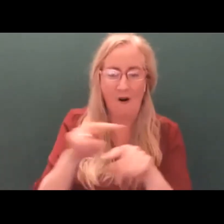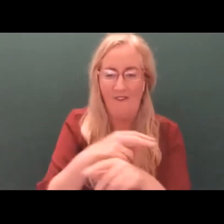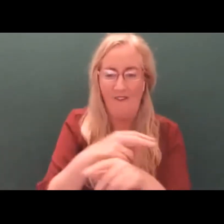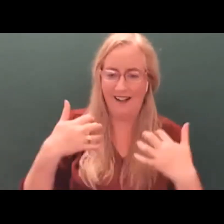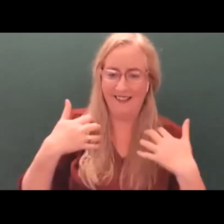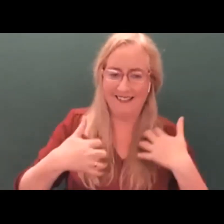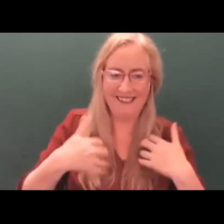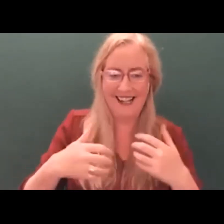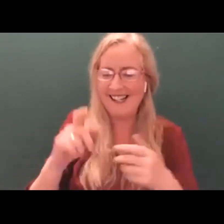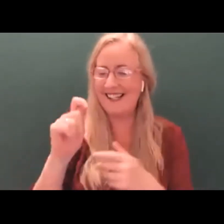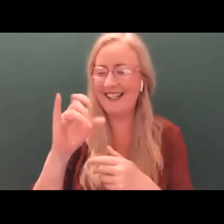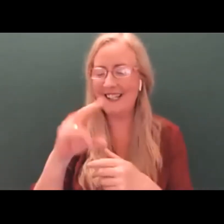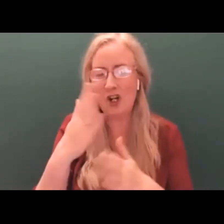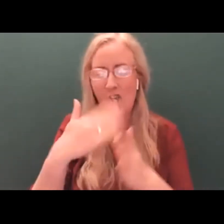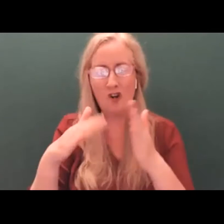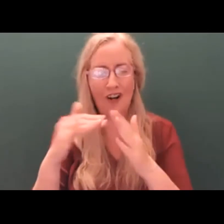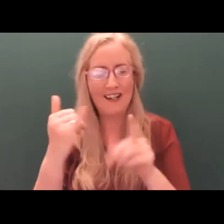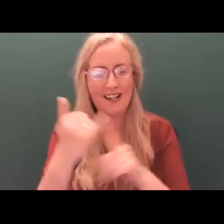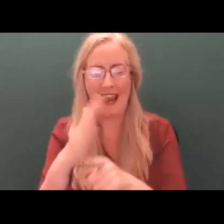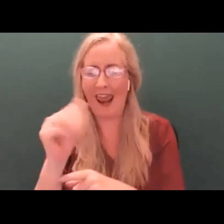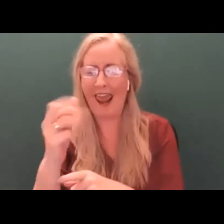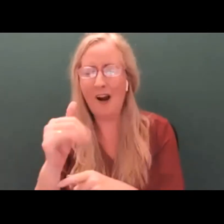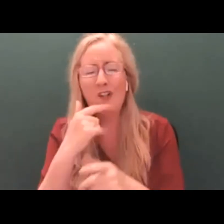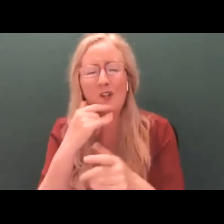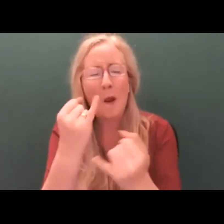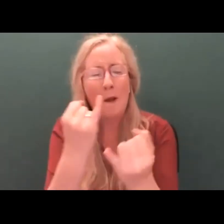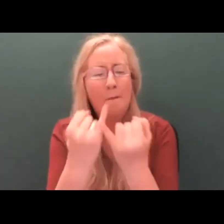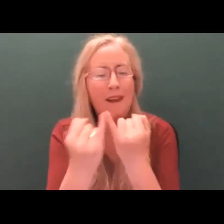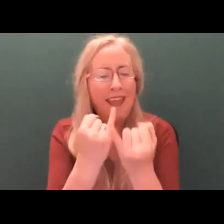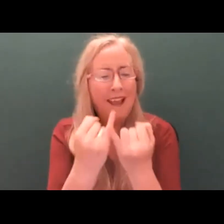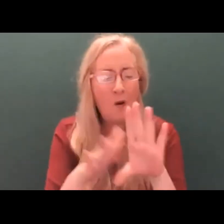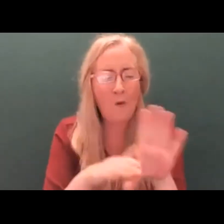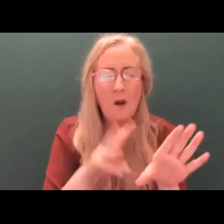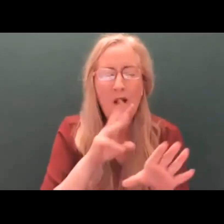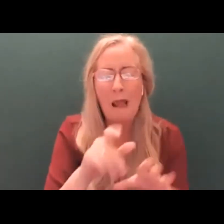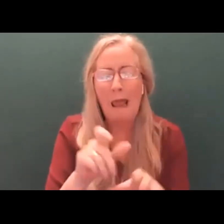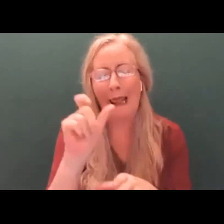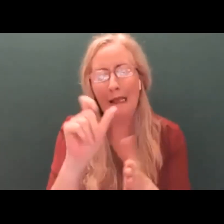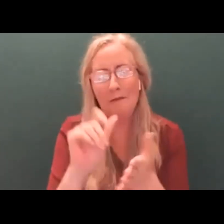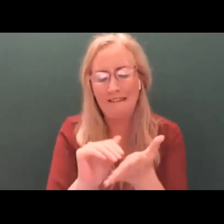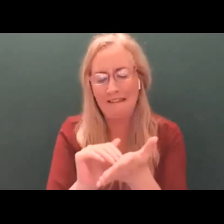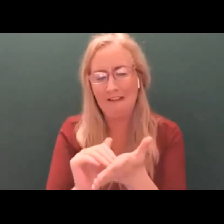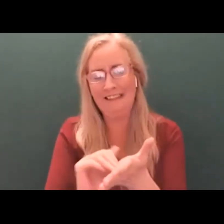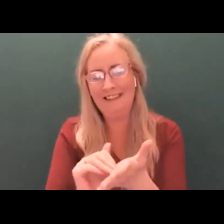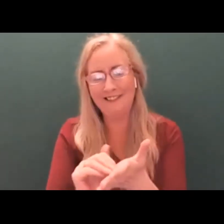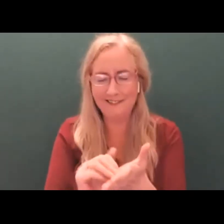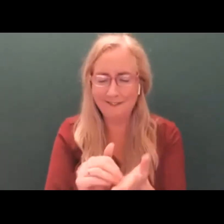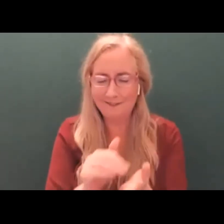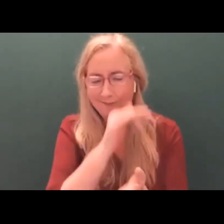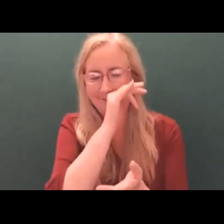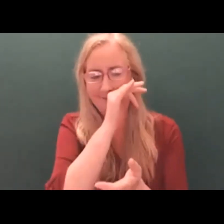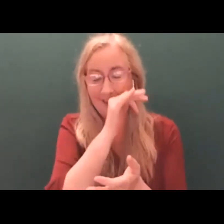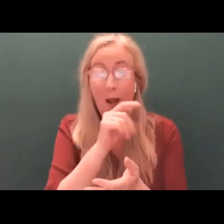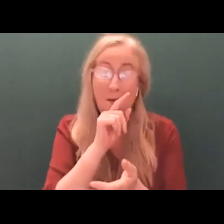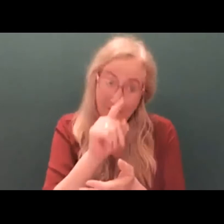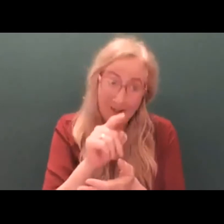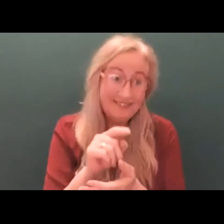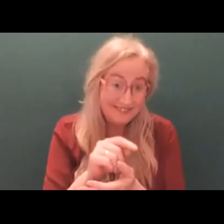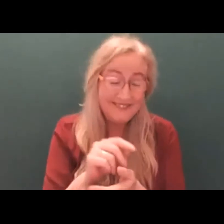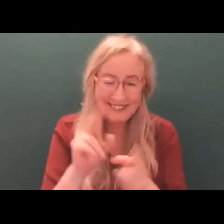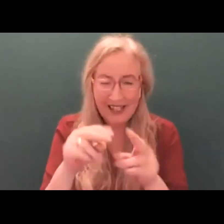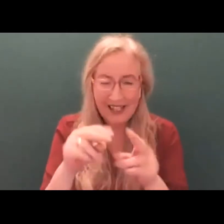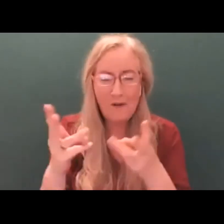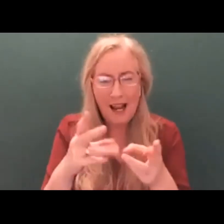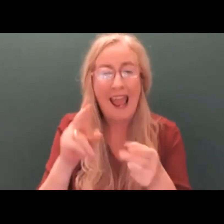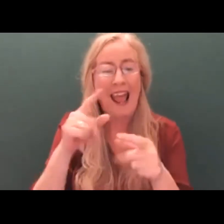church in Lara. So a play on words, and I know it's a bit cheesy, but actually it works, and you can be informative